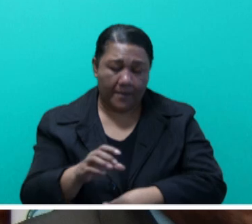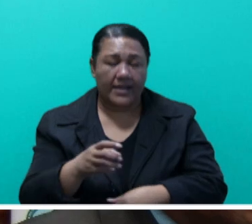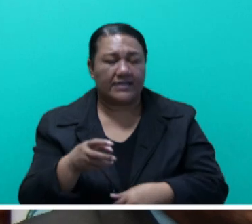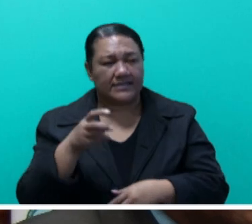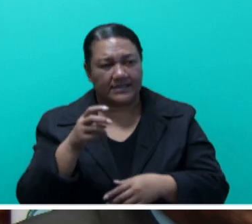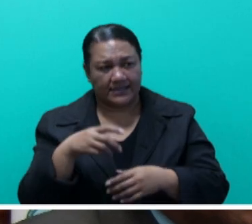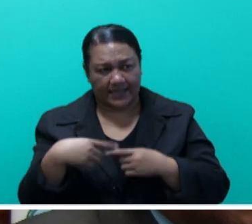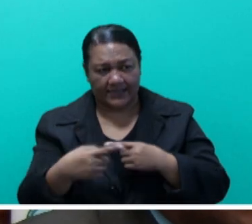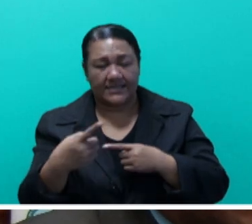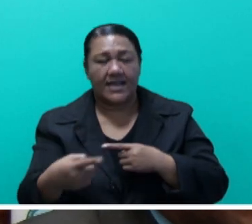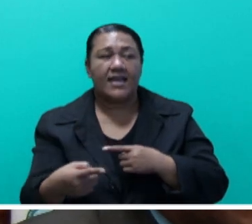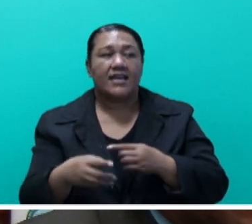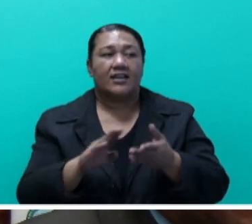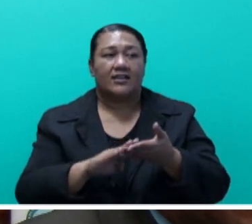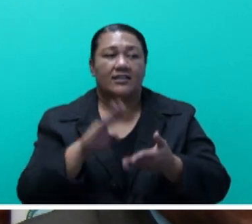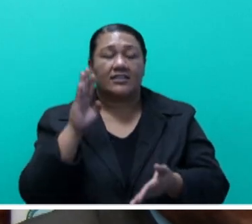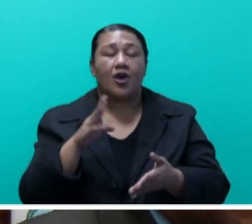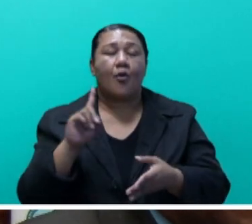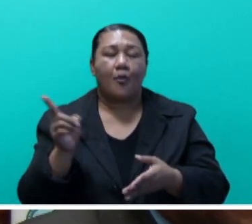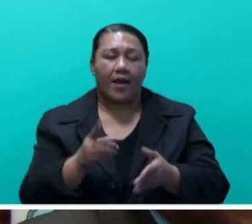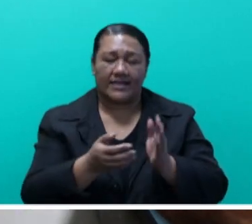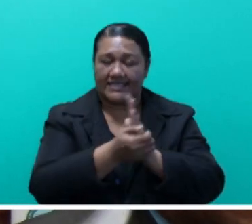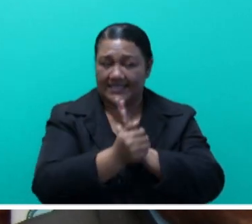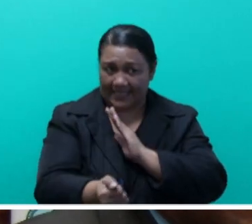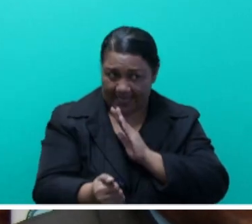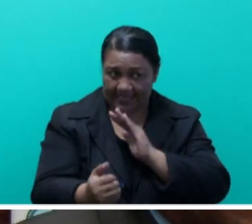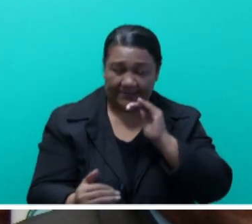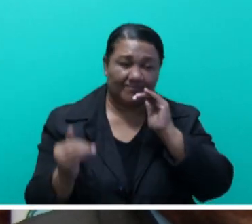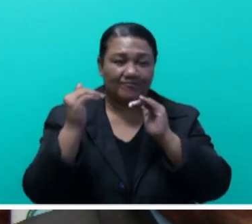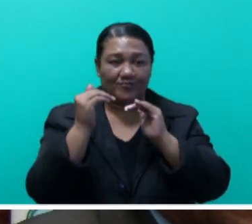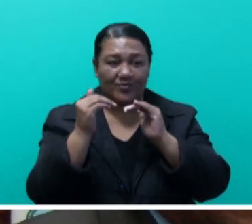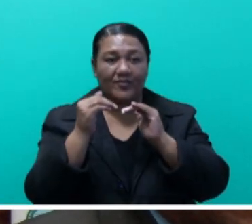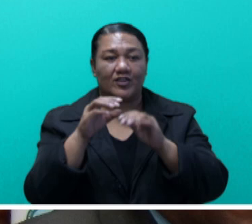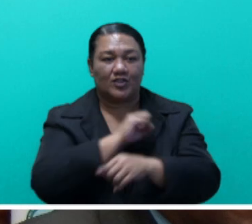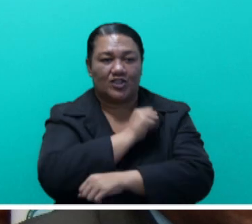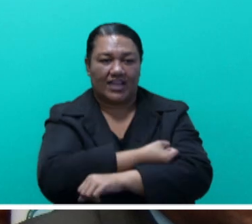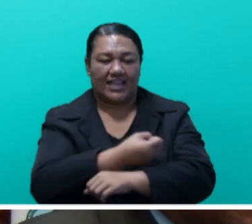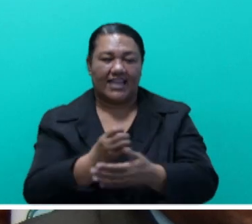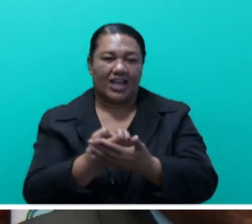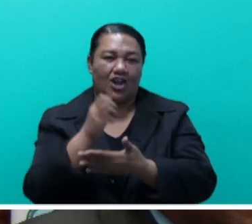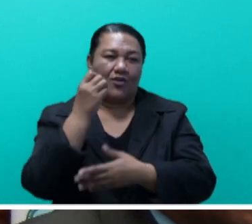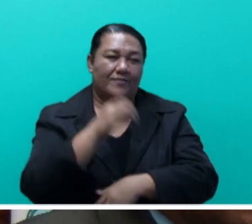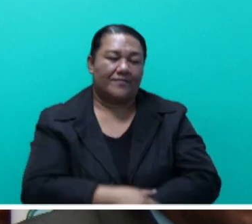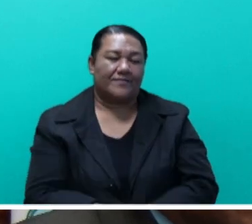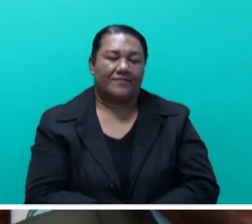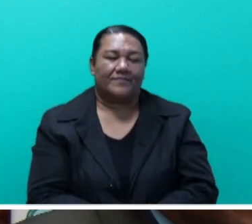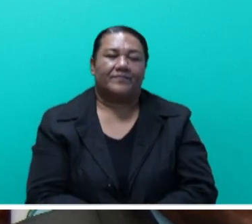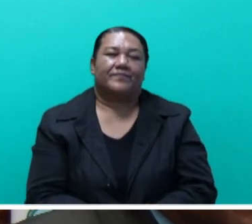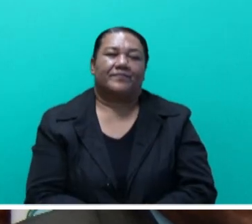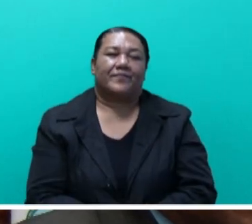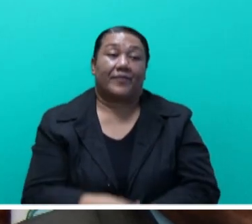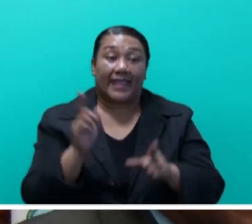in remittances and skills enhancement to strengthen the economy. Mr. Speaker, sir,